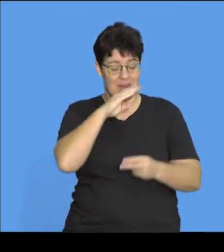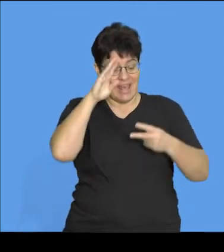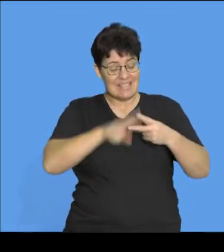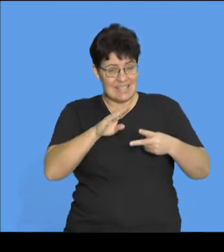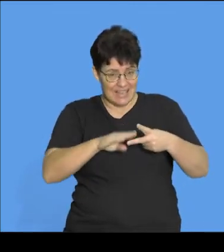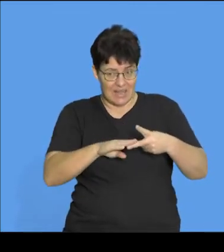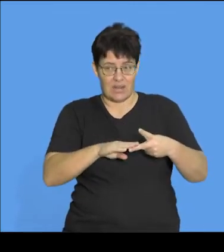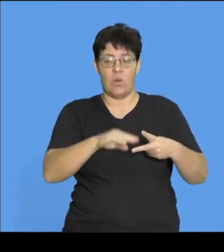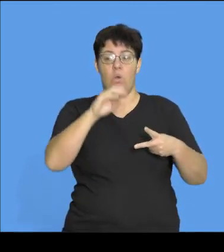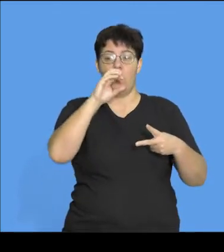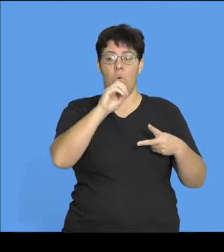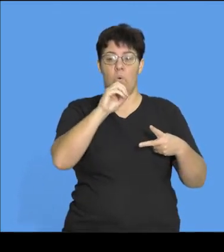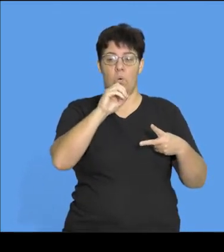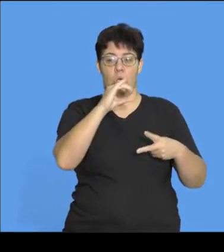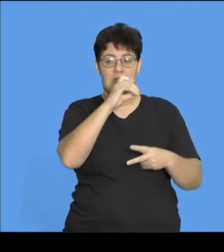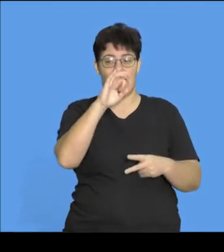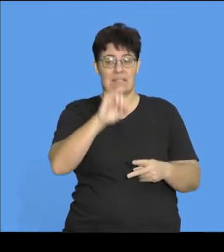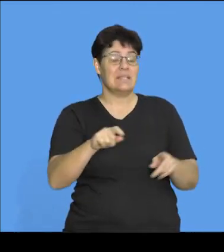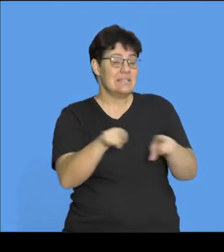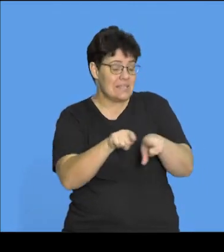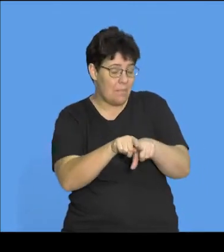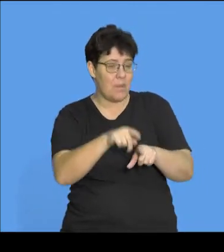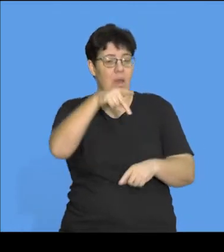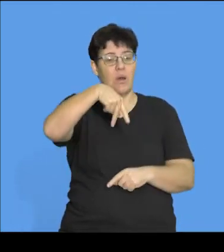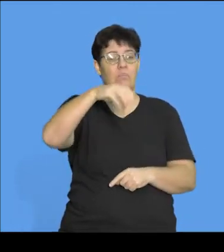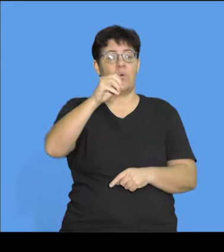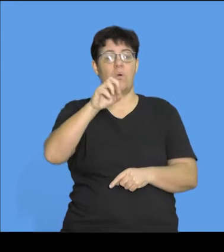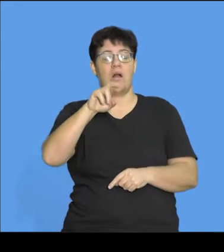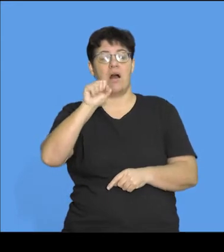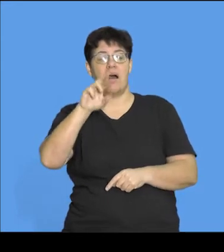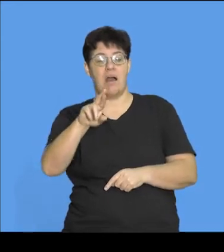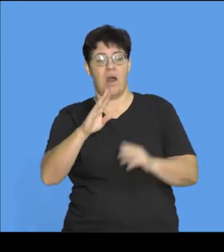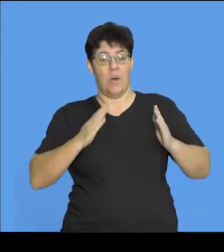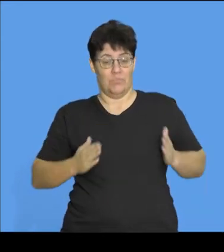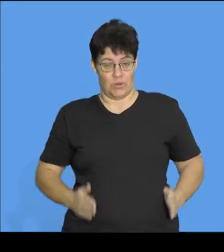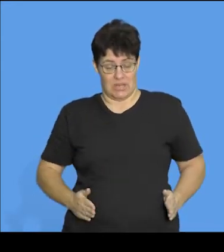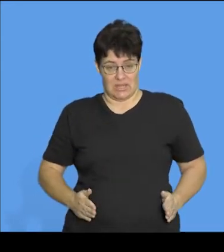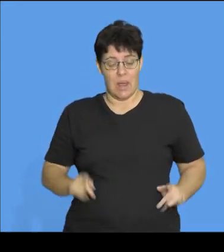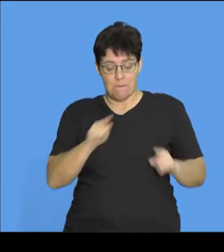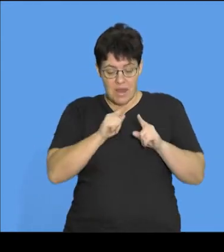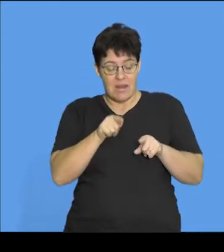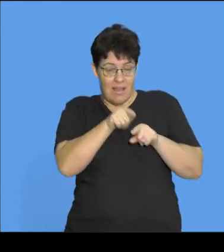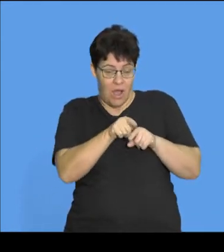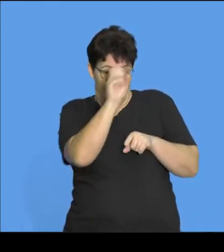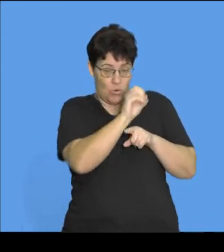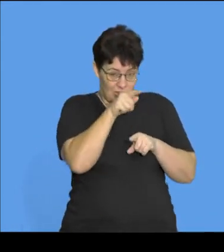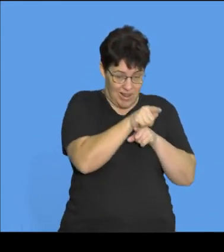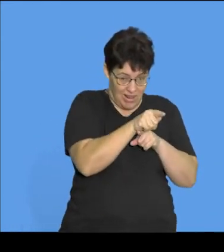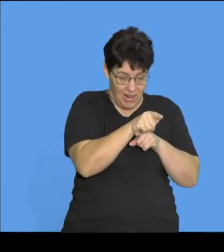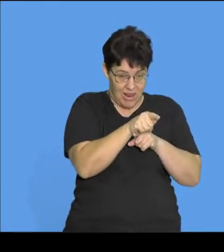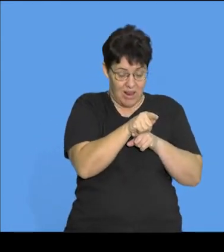oocyte and a polar body, which is another small structure that divides from the original